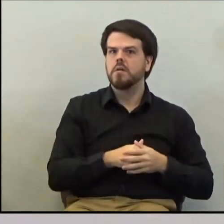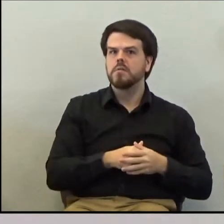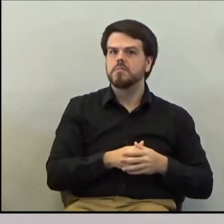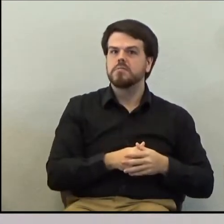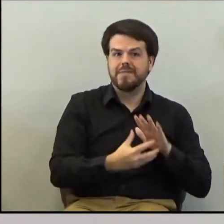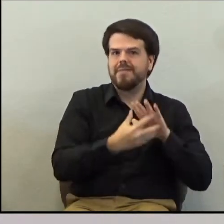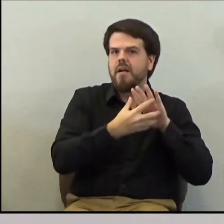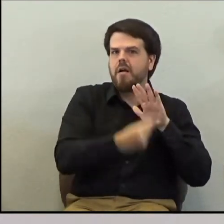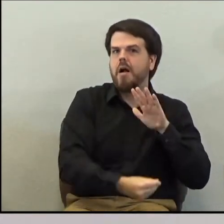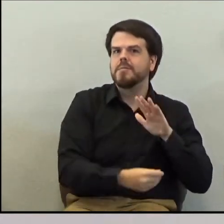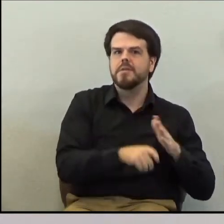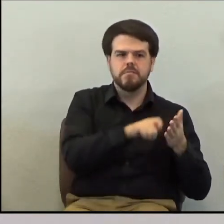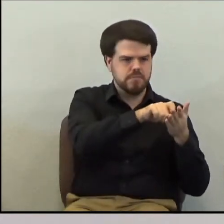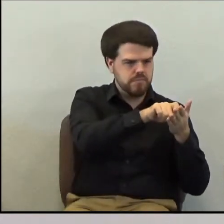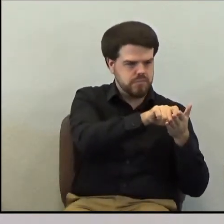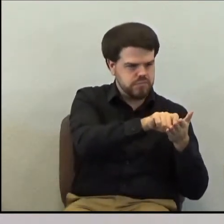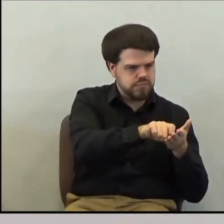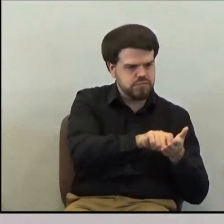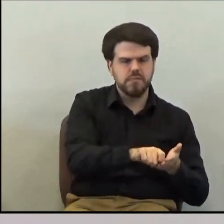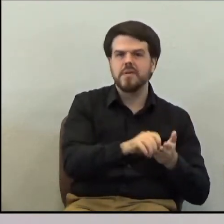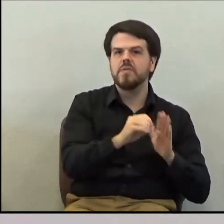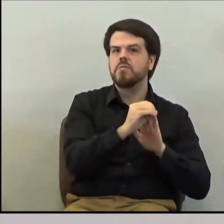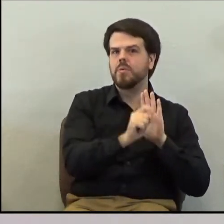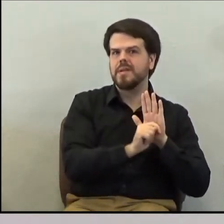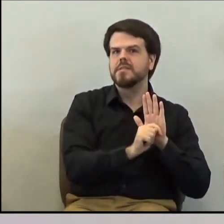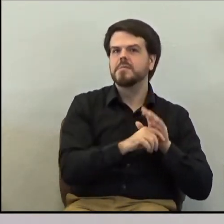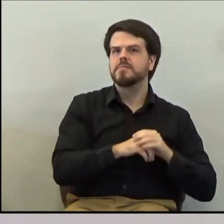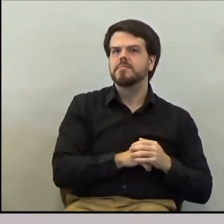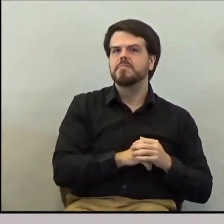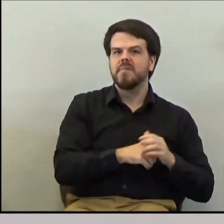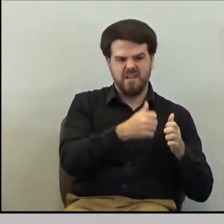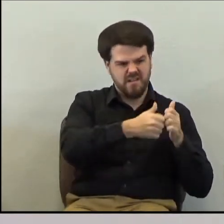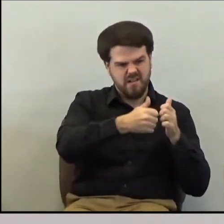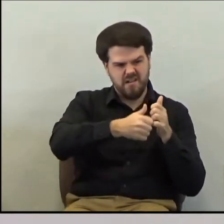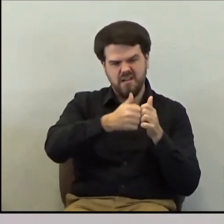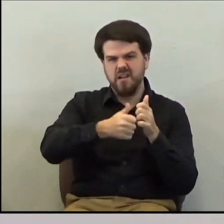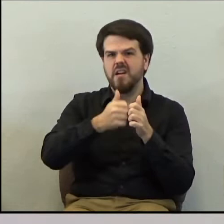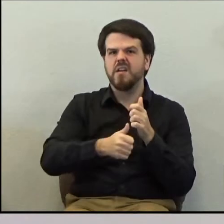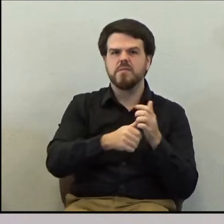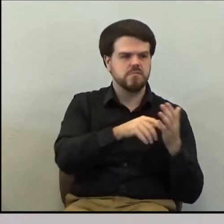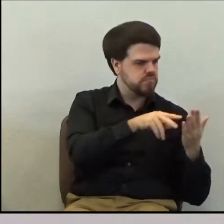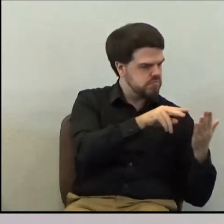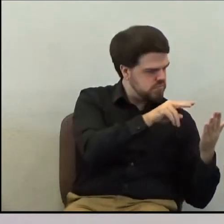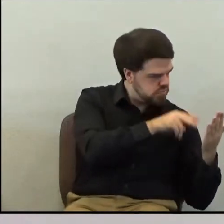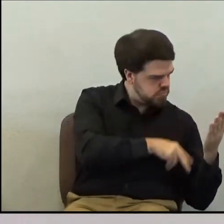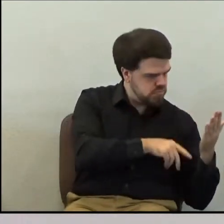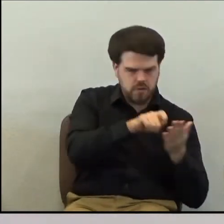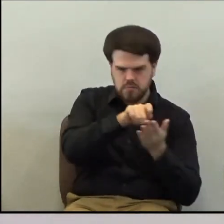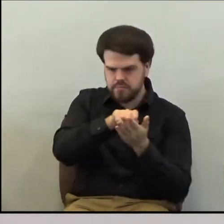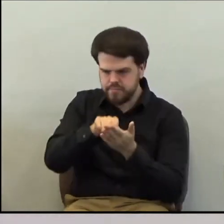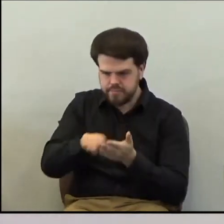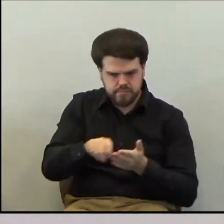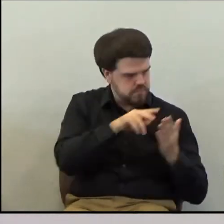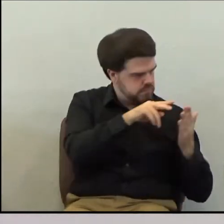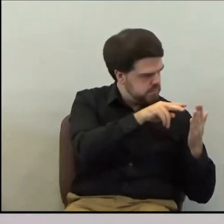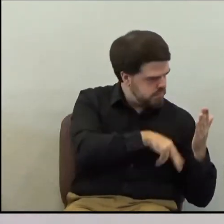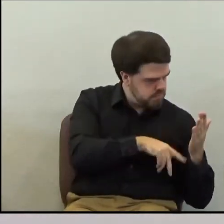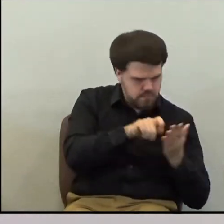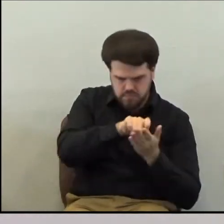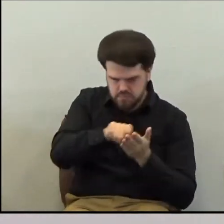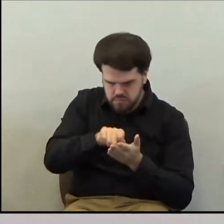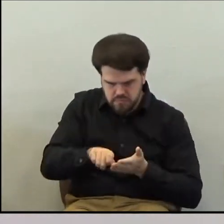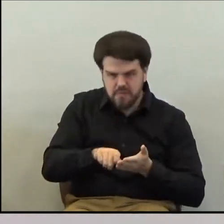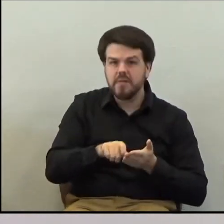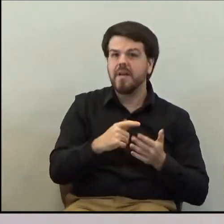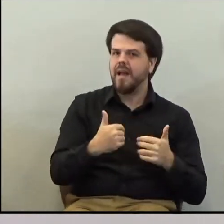to copy the New Testament, the Old Testament. And they had a system of copying it so they wouldn't make any